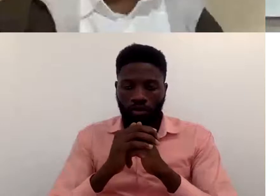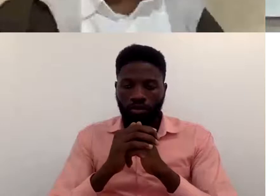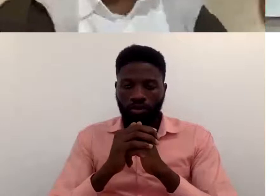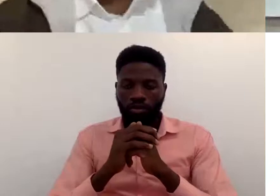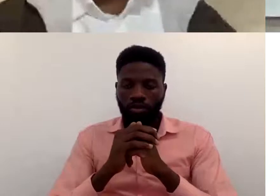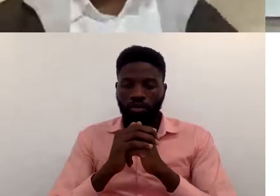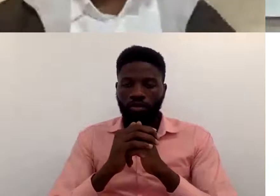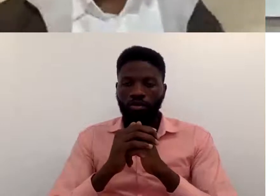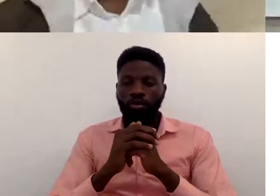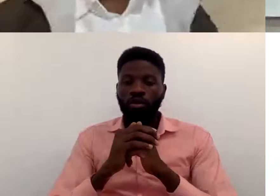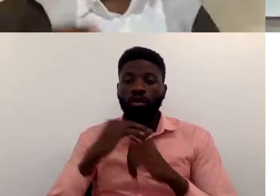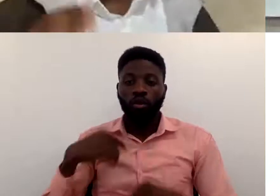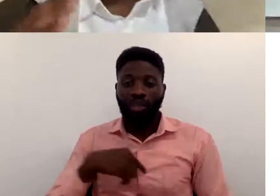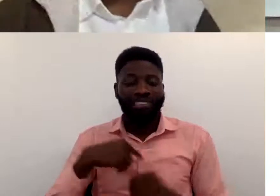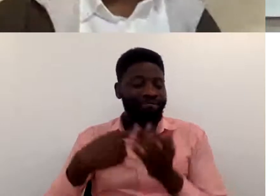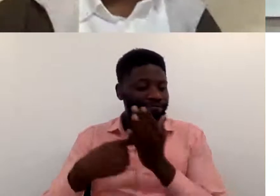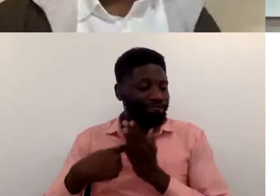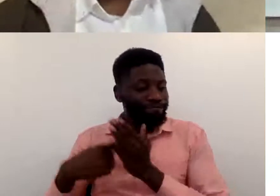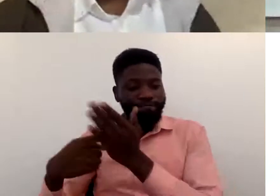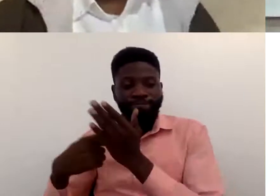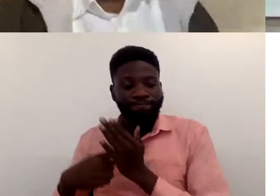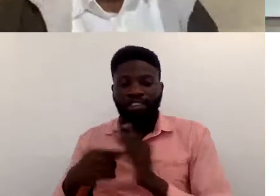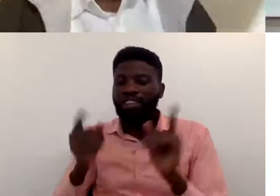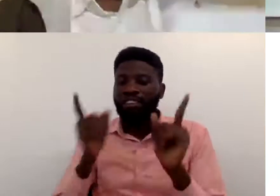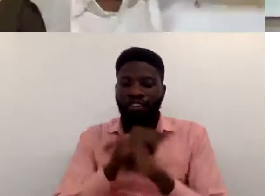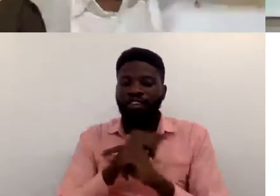that we've discussed, be it degrees, be it